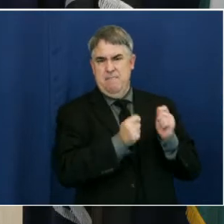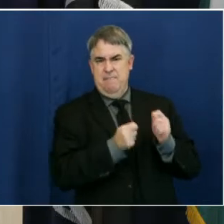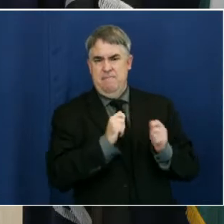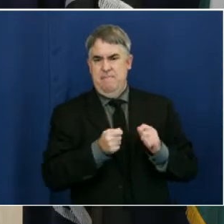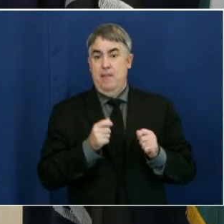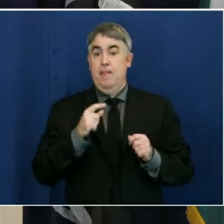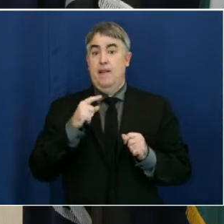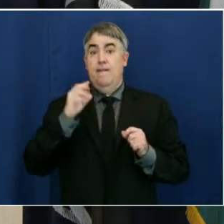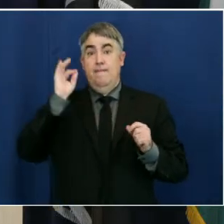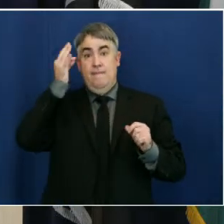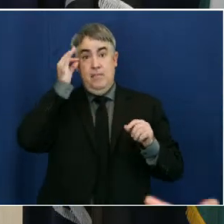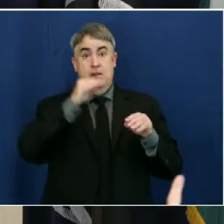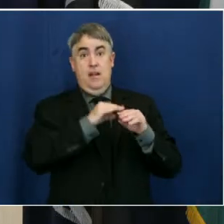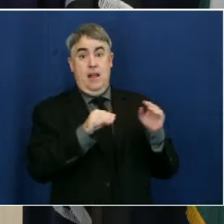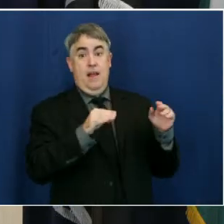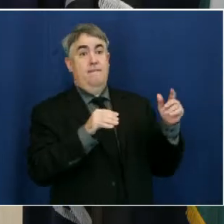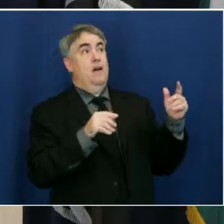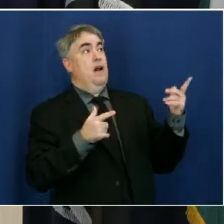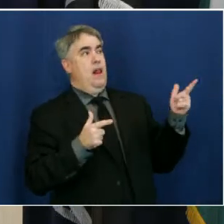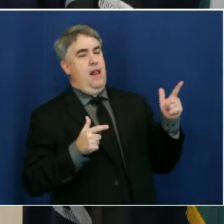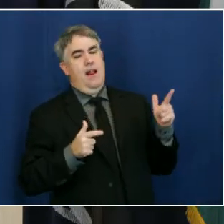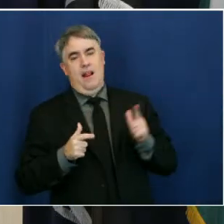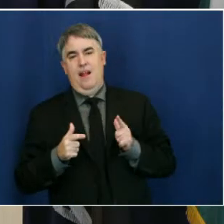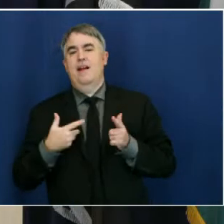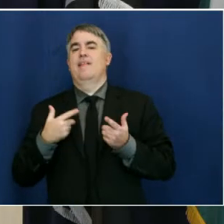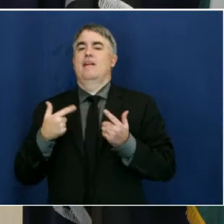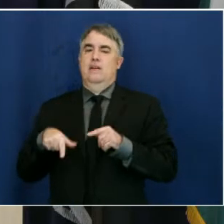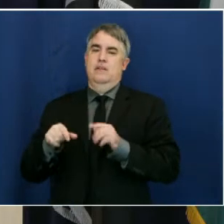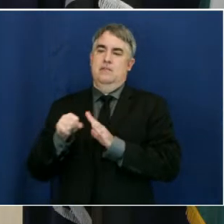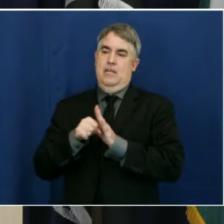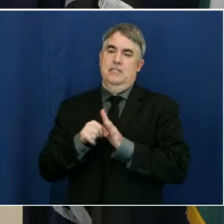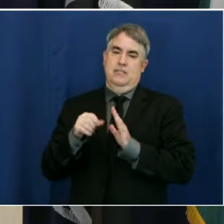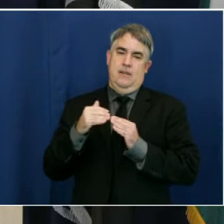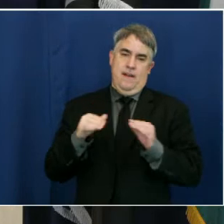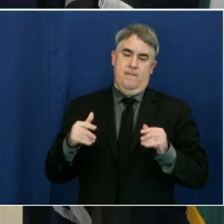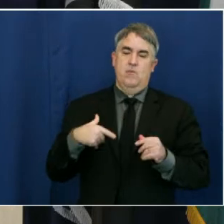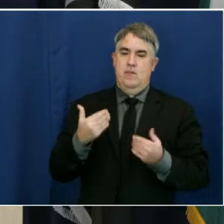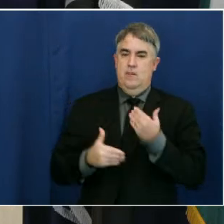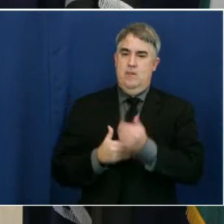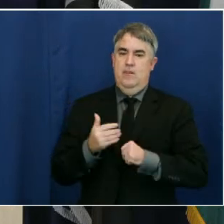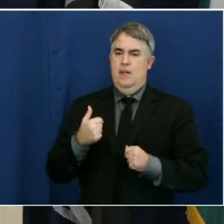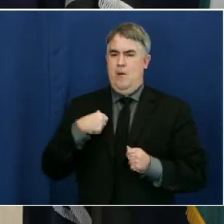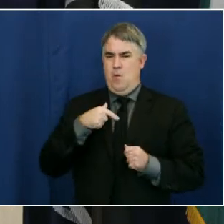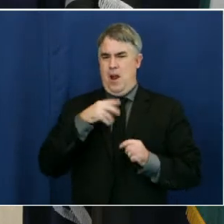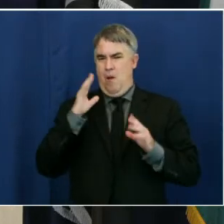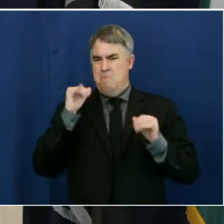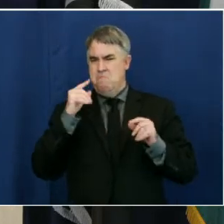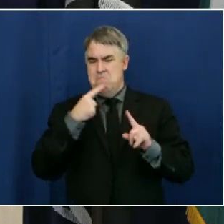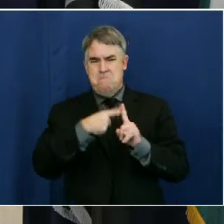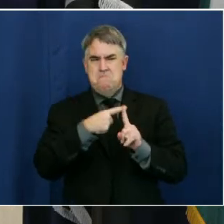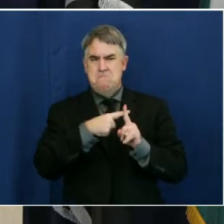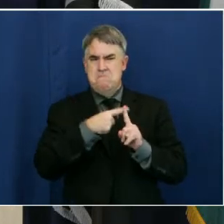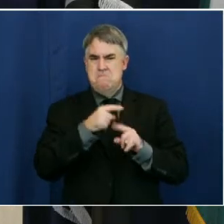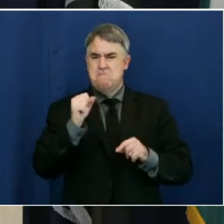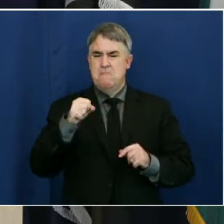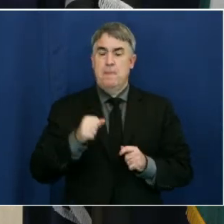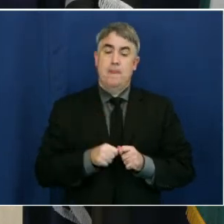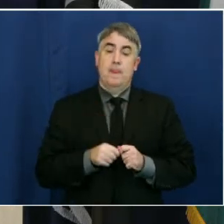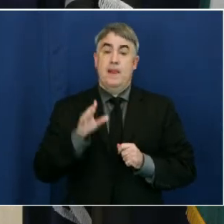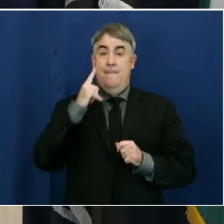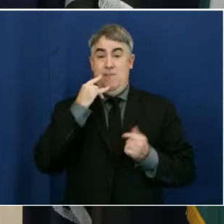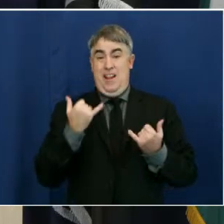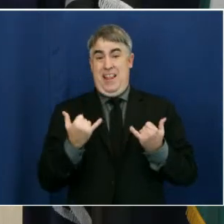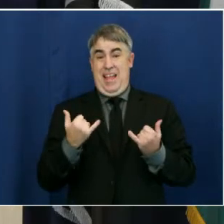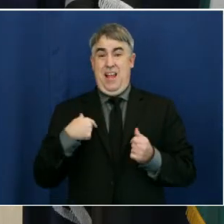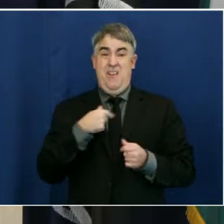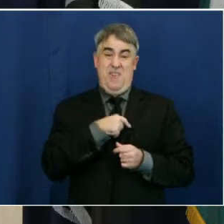here at the county. But we are encouraged and we're very hopeful that we will see that. And in the meantime, we will keep doing